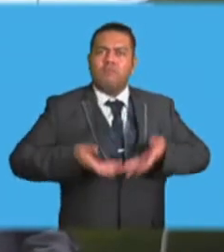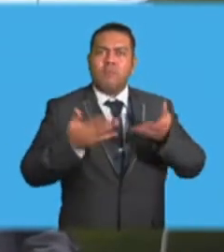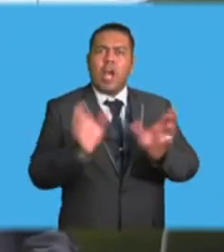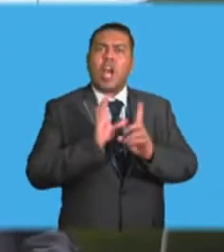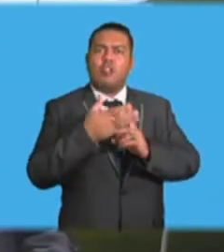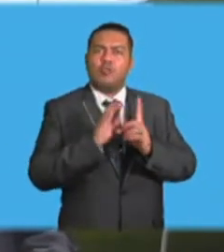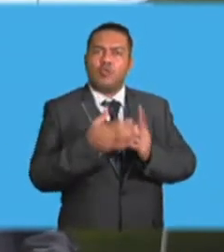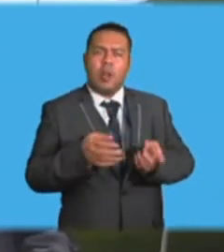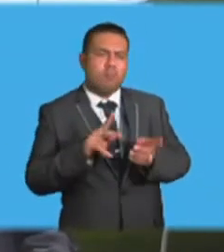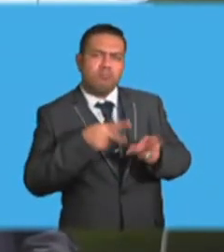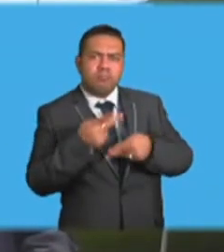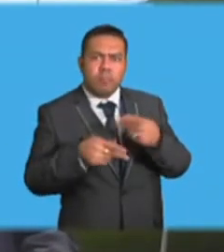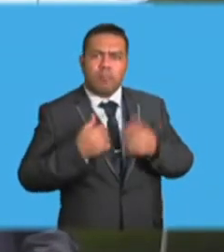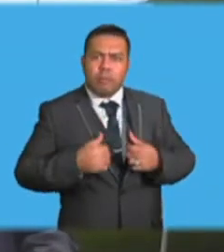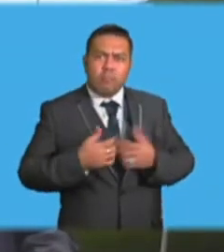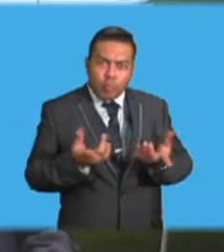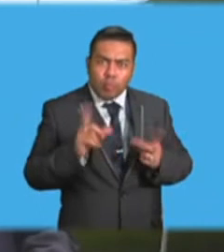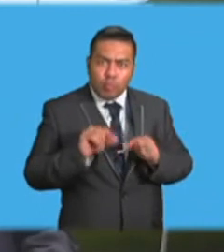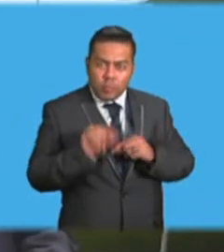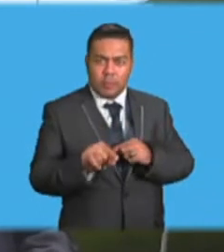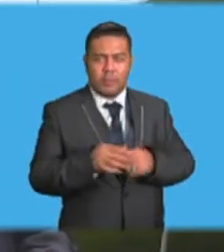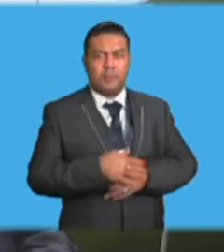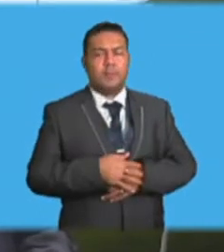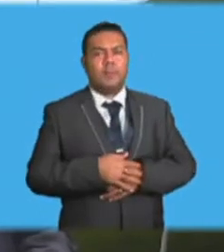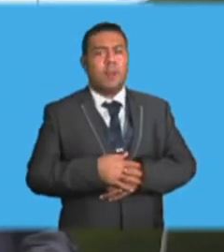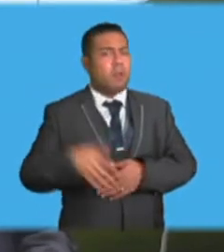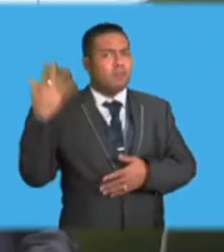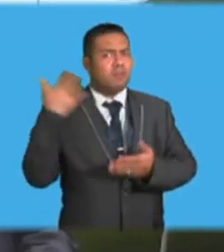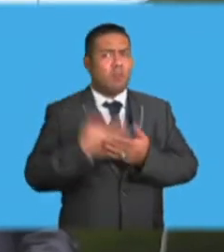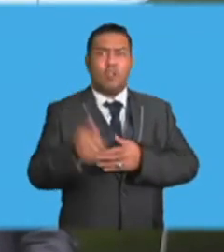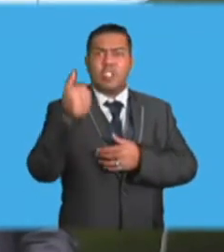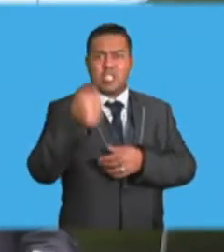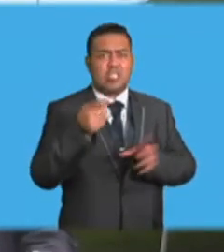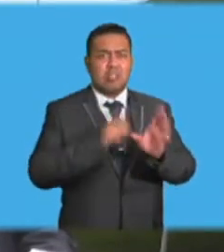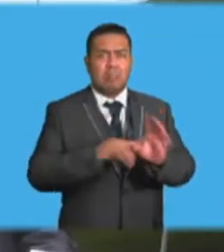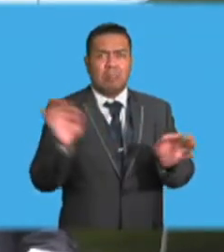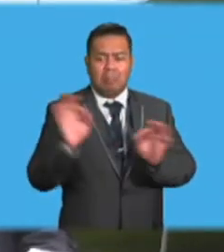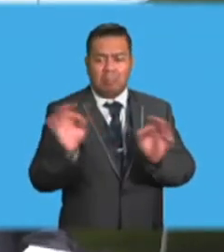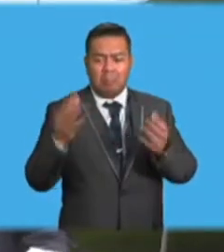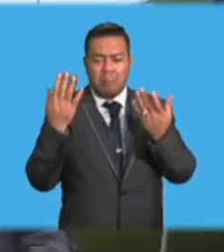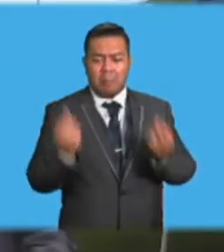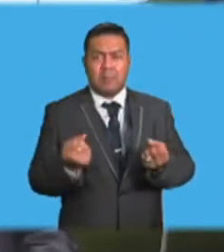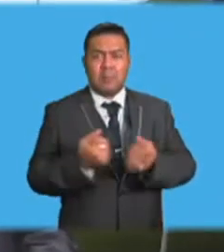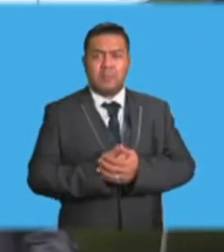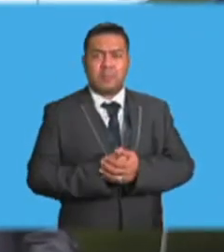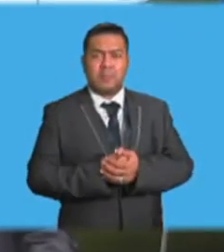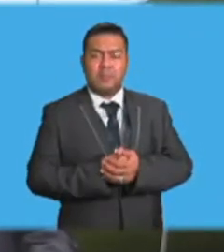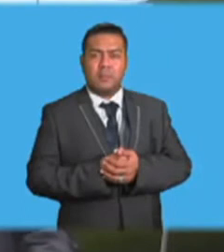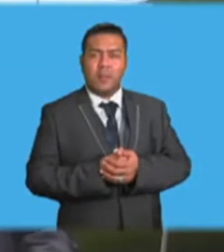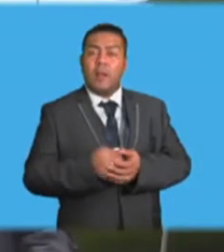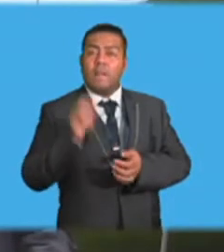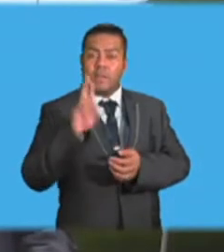unquote. But without any progress for 6 years, since the idea, Madam Speaker, was first mooted, Madam Speaker, again